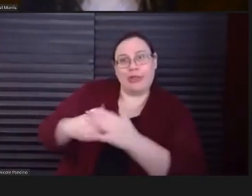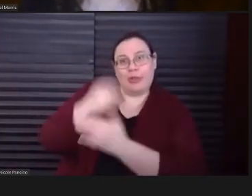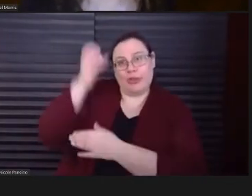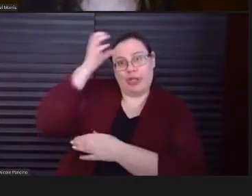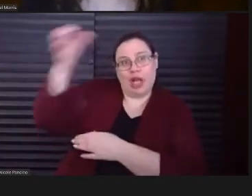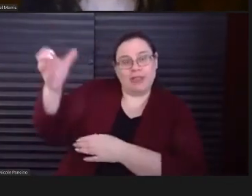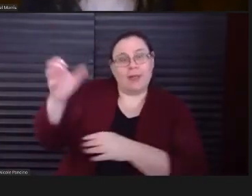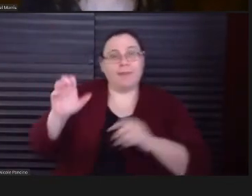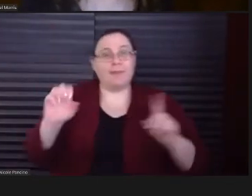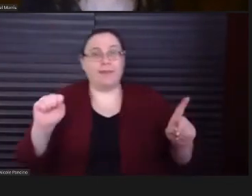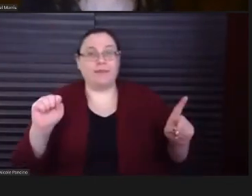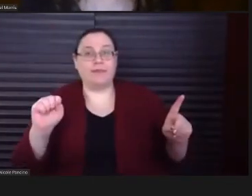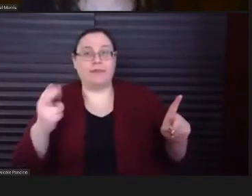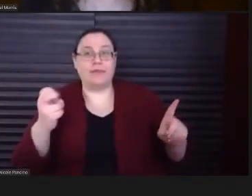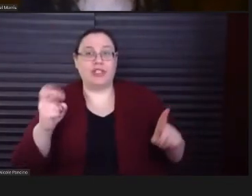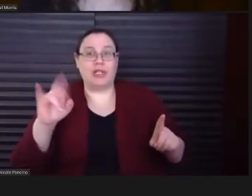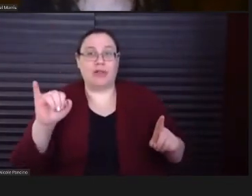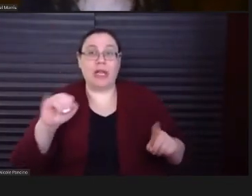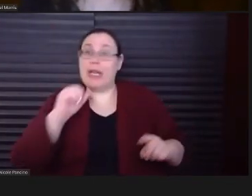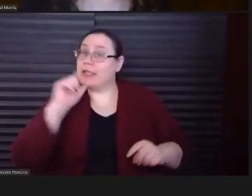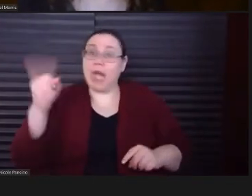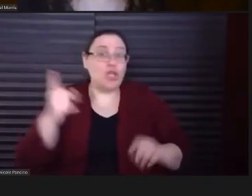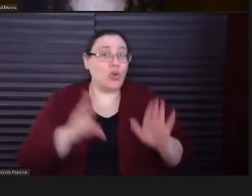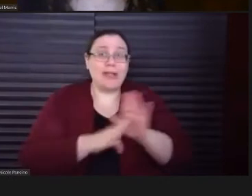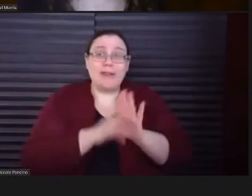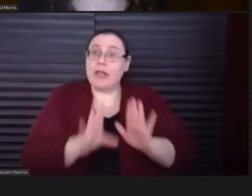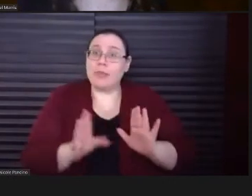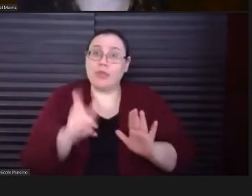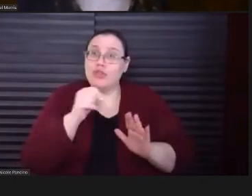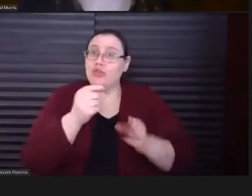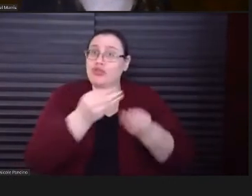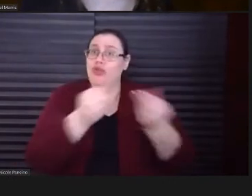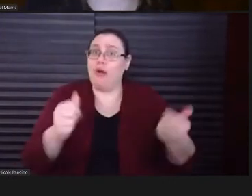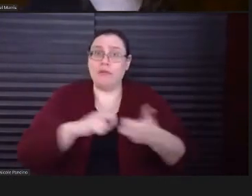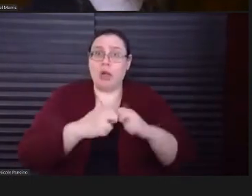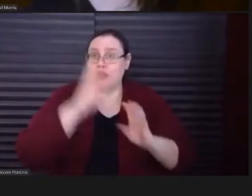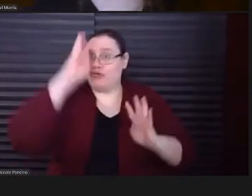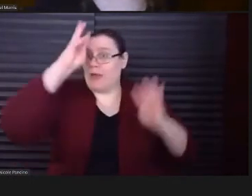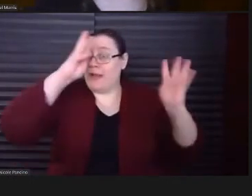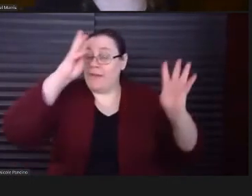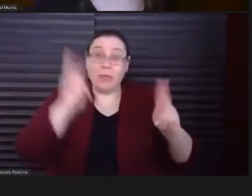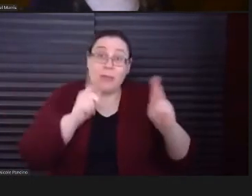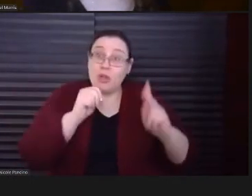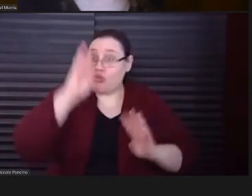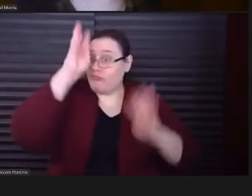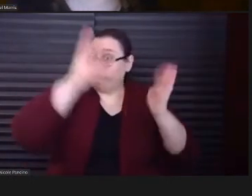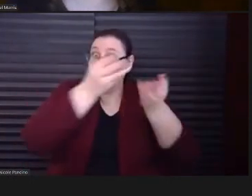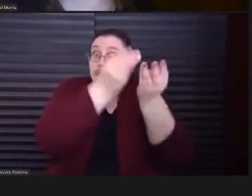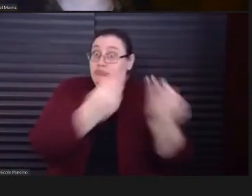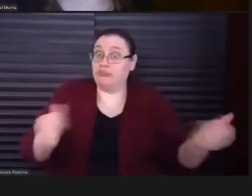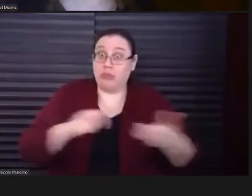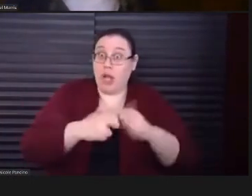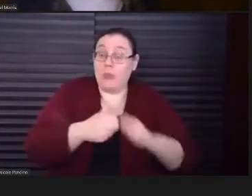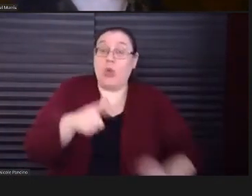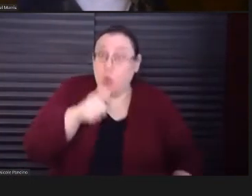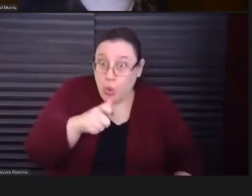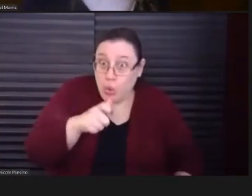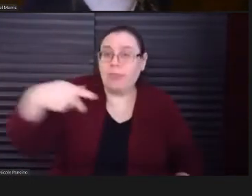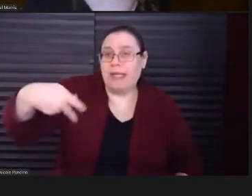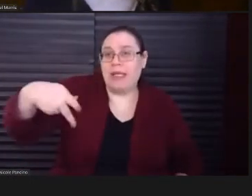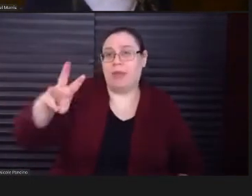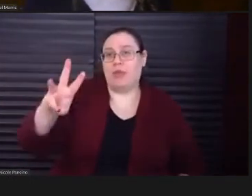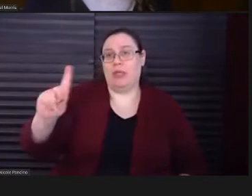just the developers that are creative problem solvers. There's no more creative problem solving group in the world than people with disabilities,